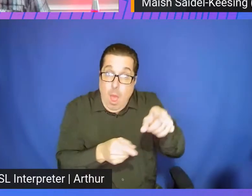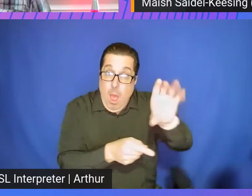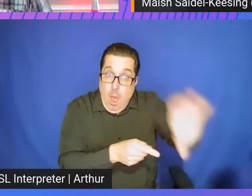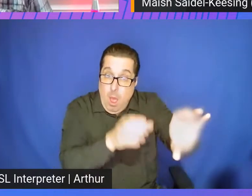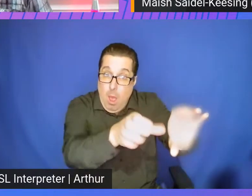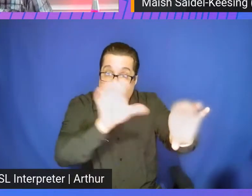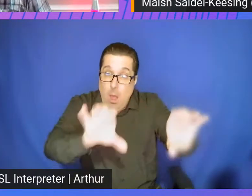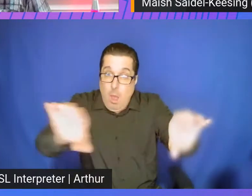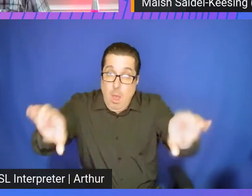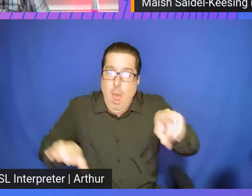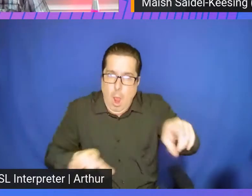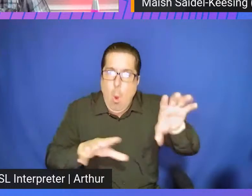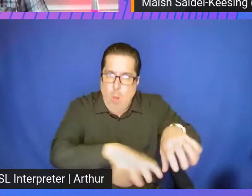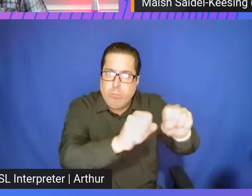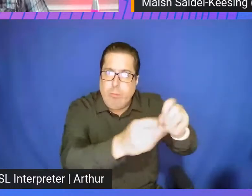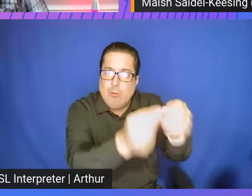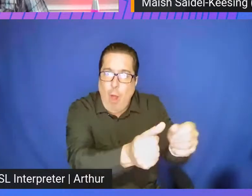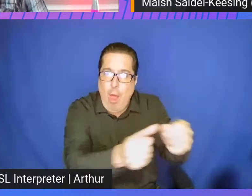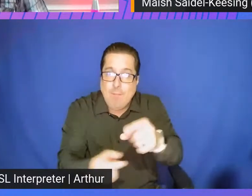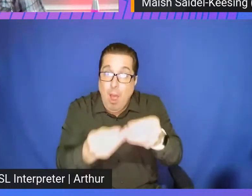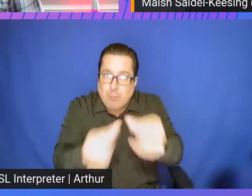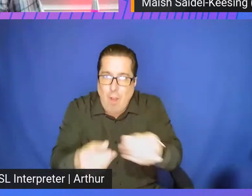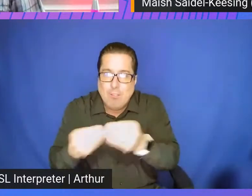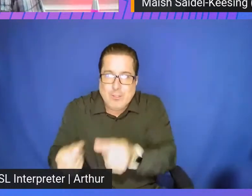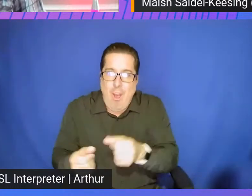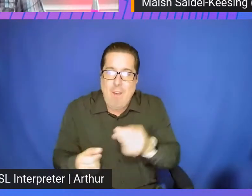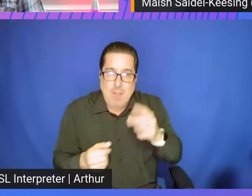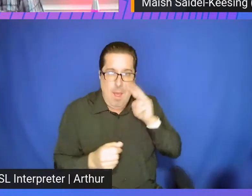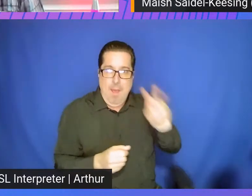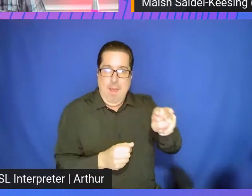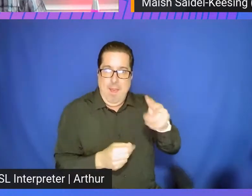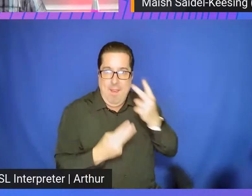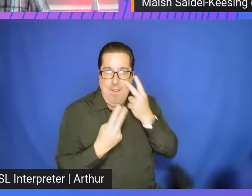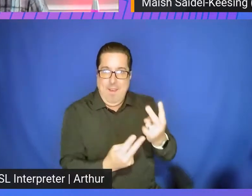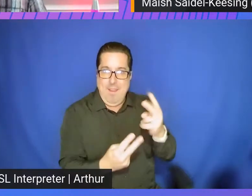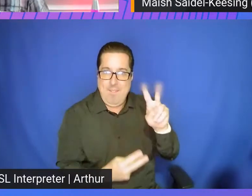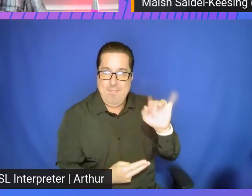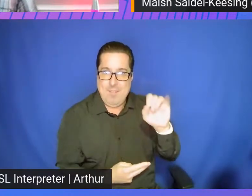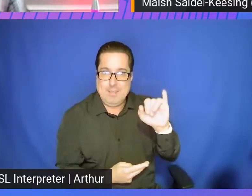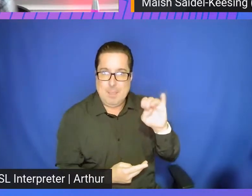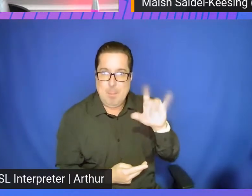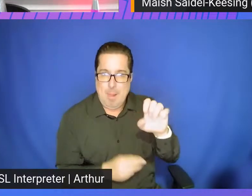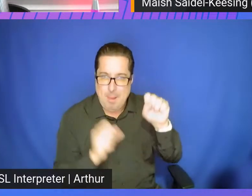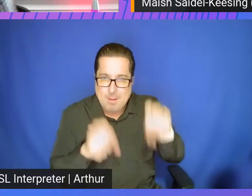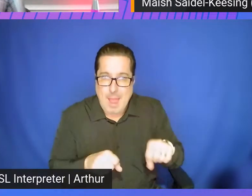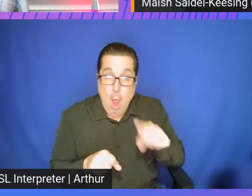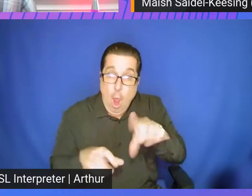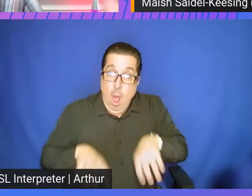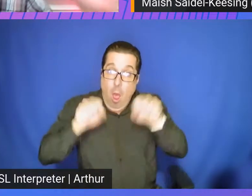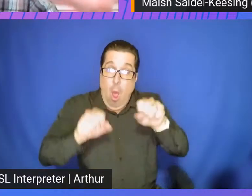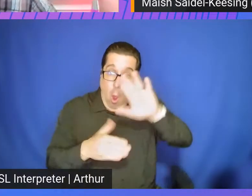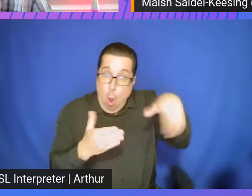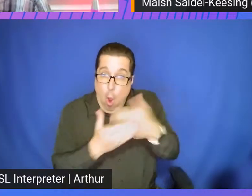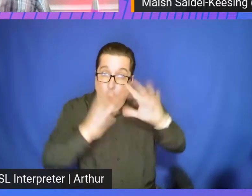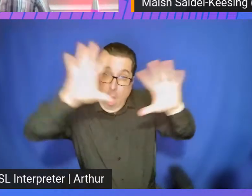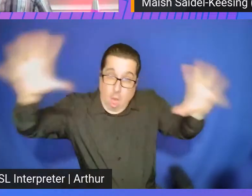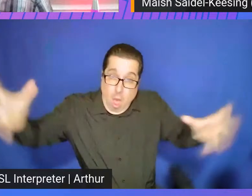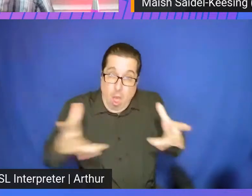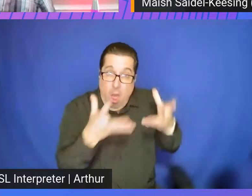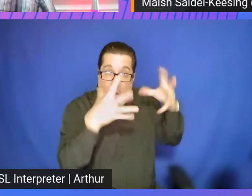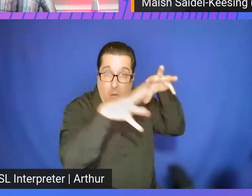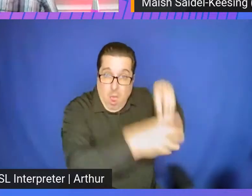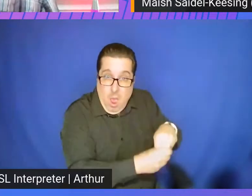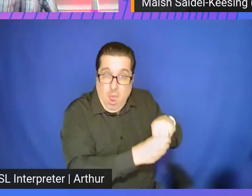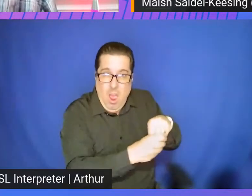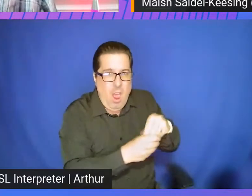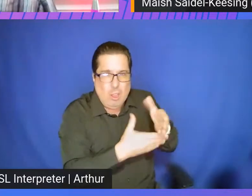visible. Likewise with the ECS services. Once we made it visible for teams to know what they were spending, right? When it was all a shared cluster, you could